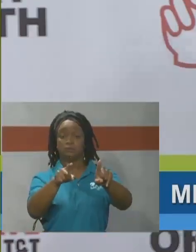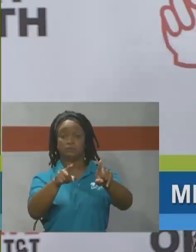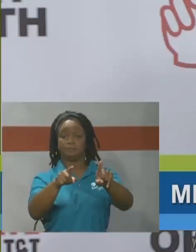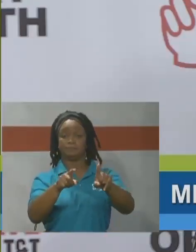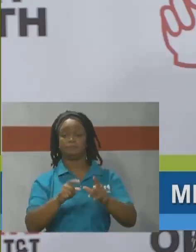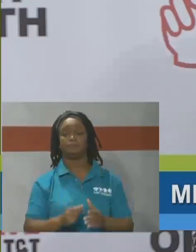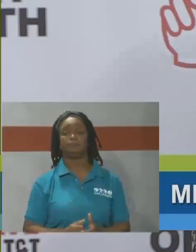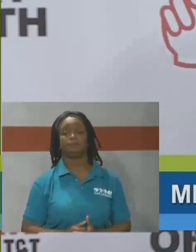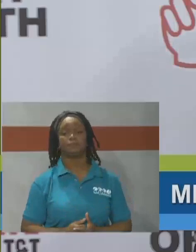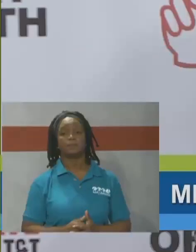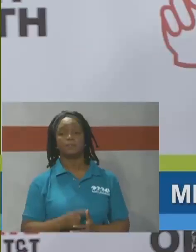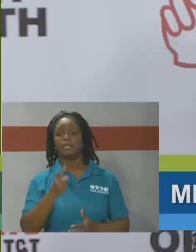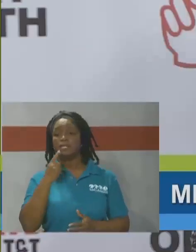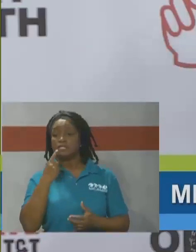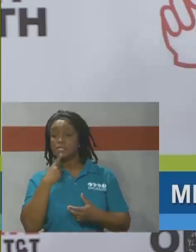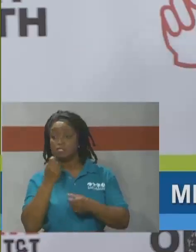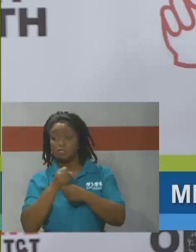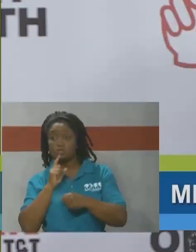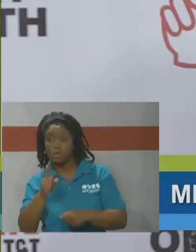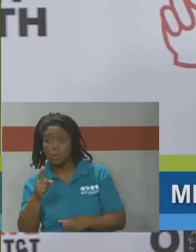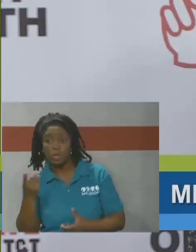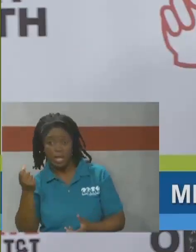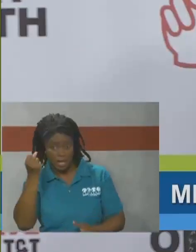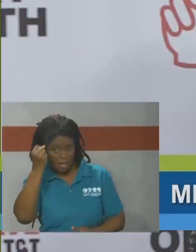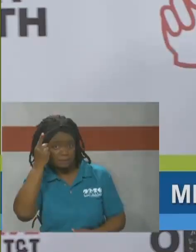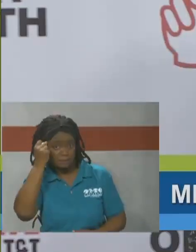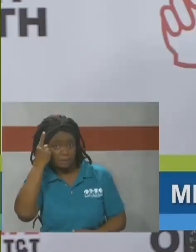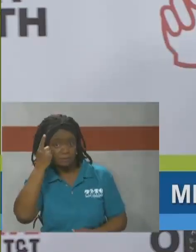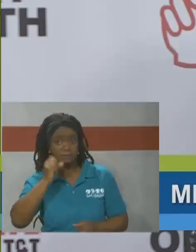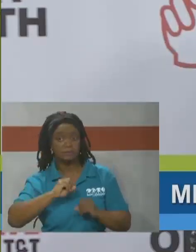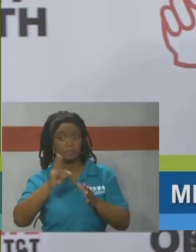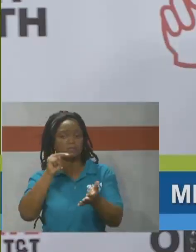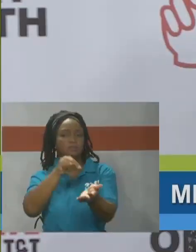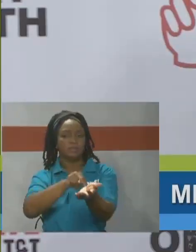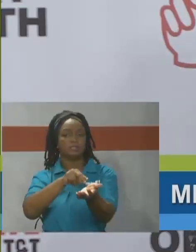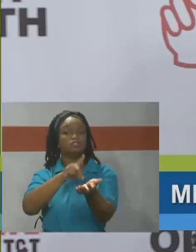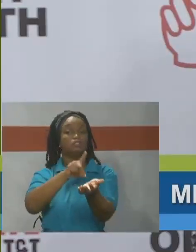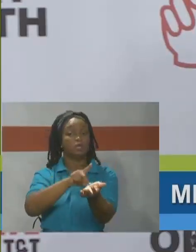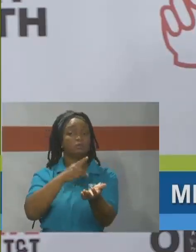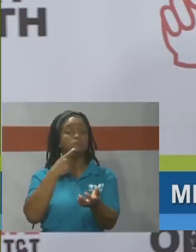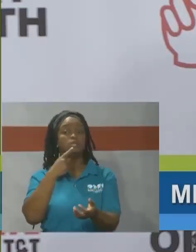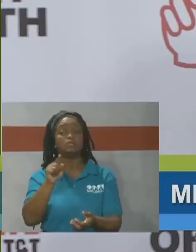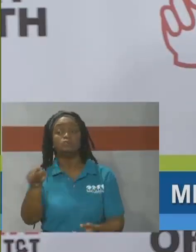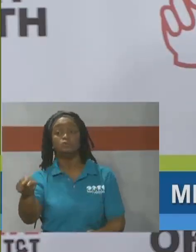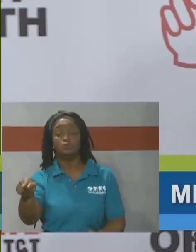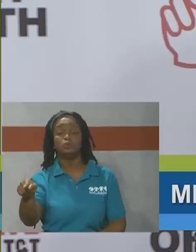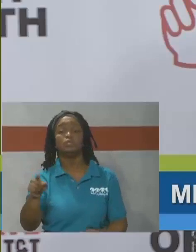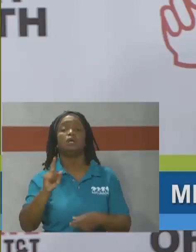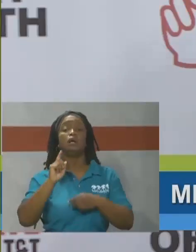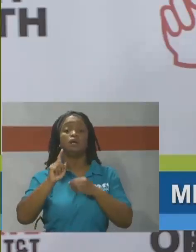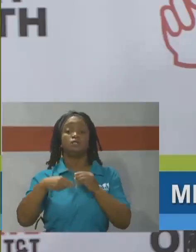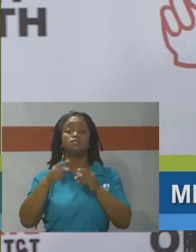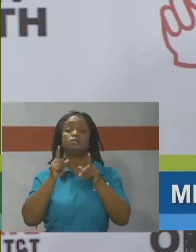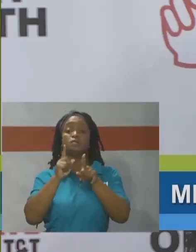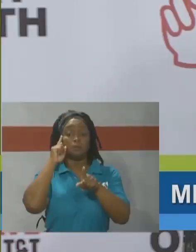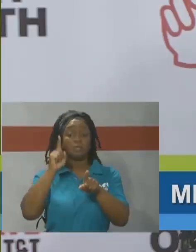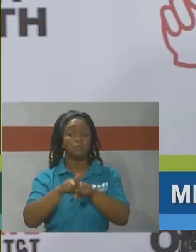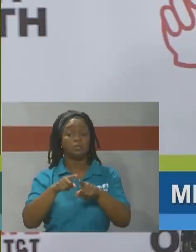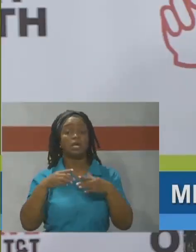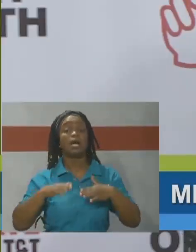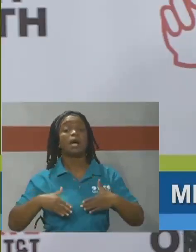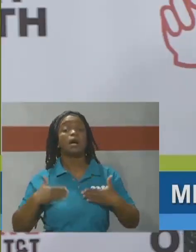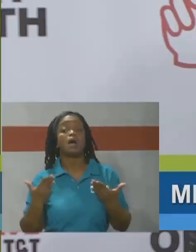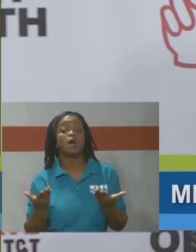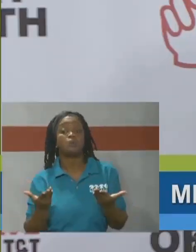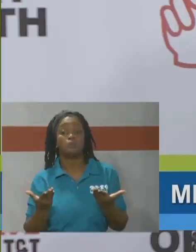that you're happy, you understand what they've told you, what the diagnosis is, you agree with it, and you're happy your child is